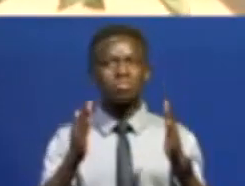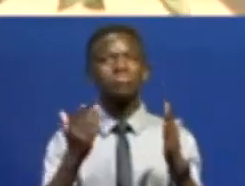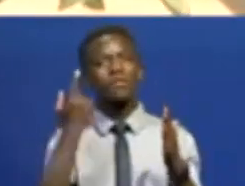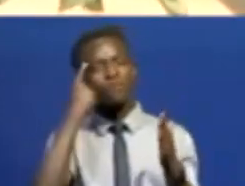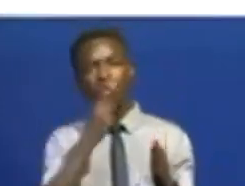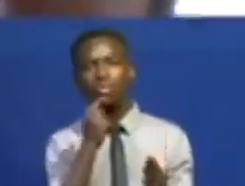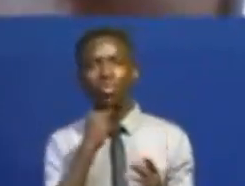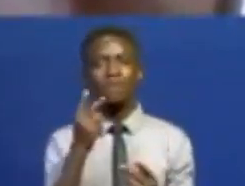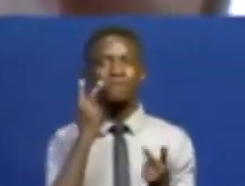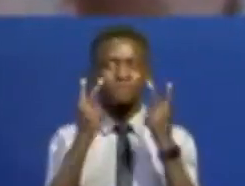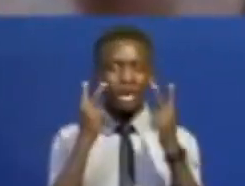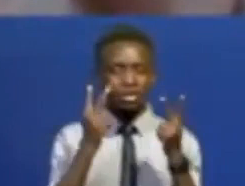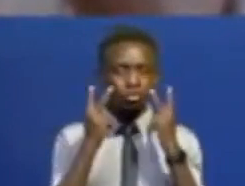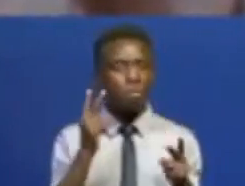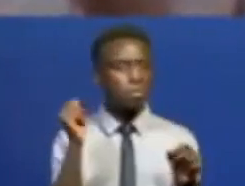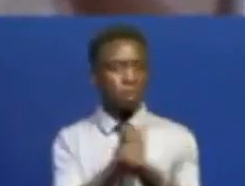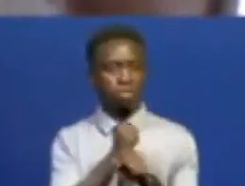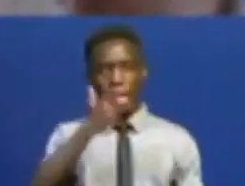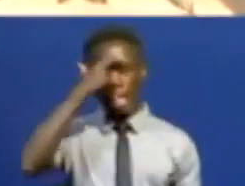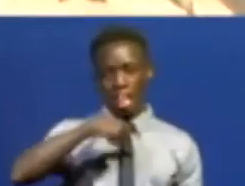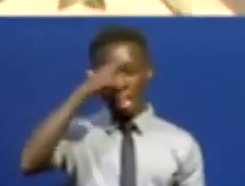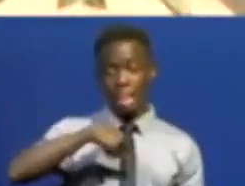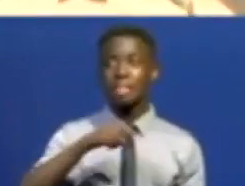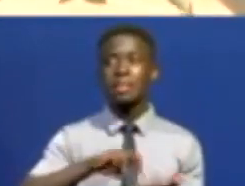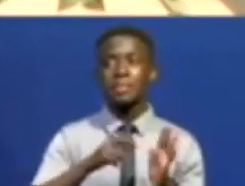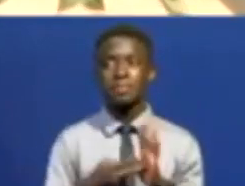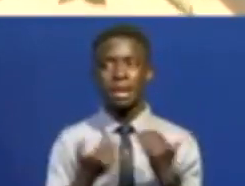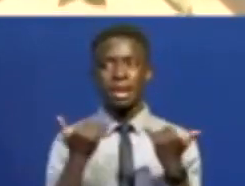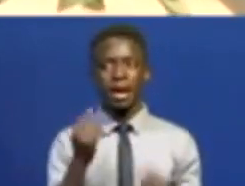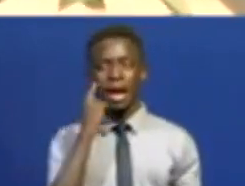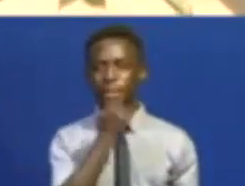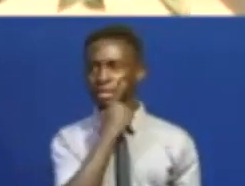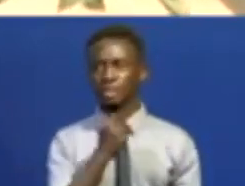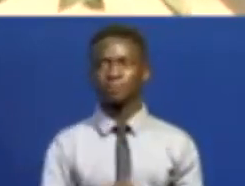year's theme was Love Your Eyes at Work.